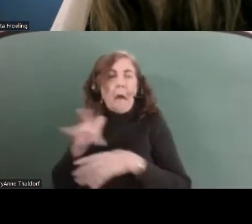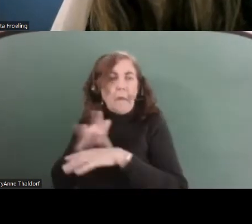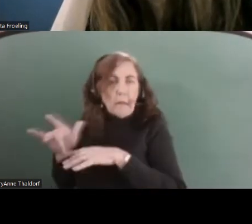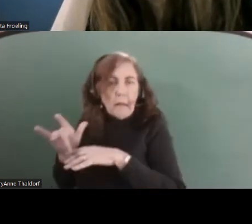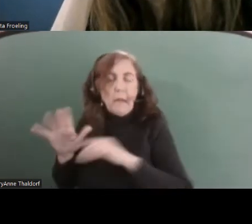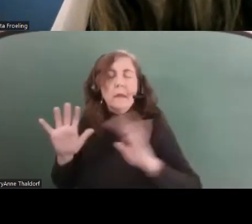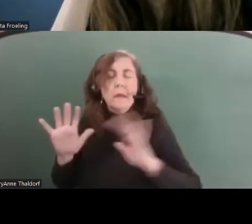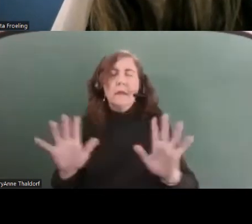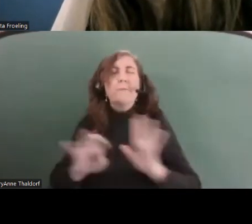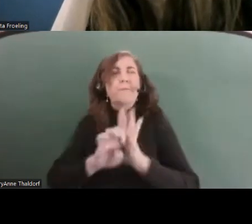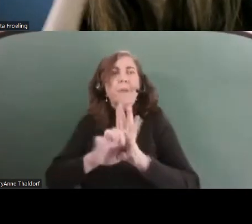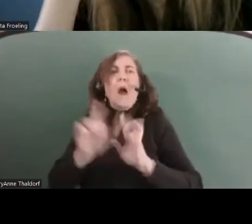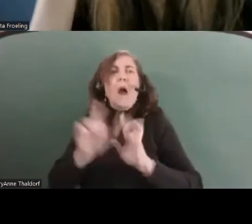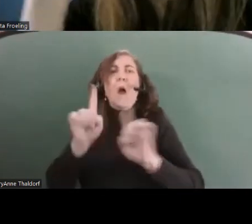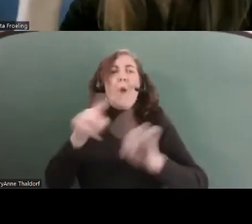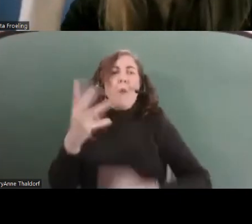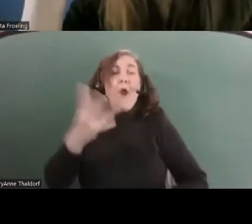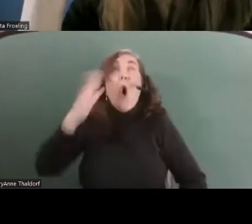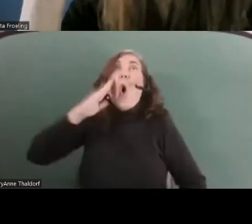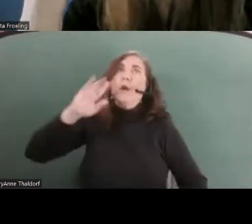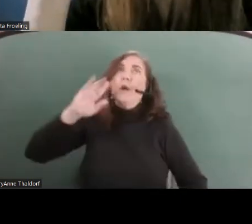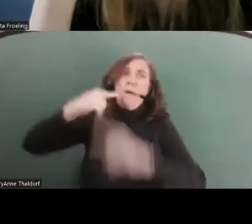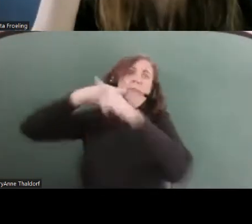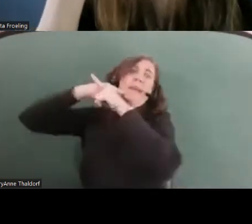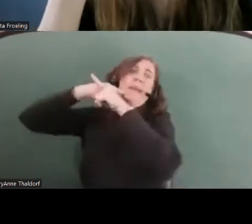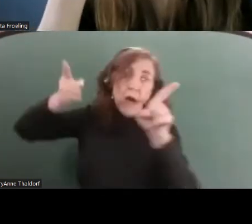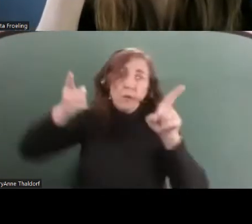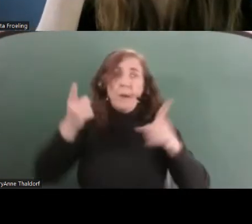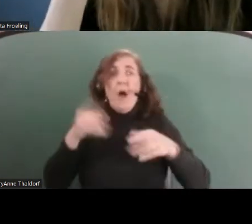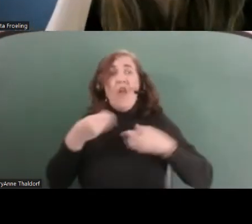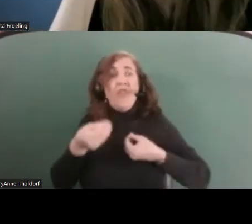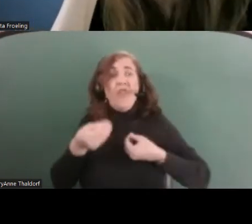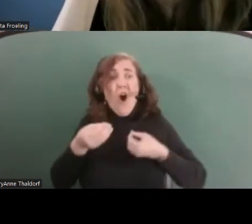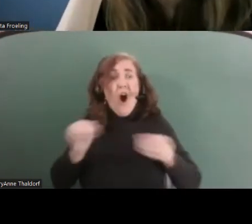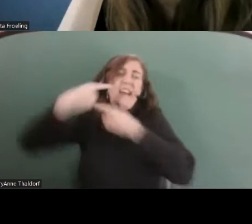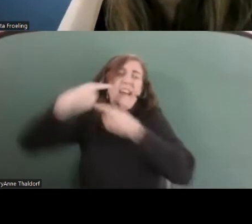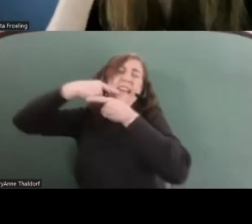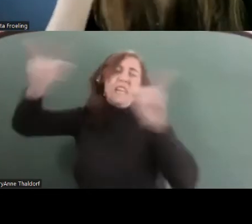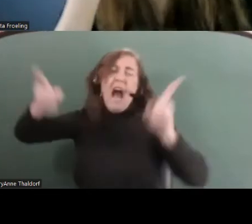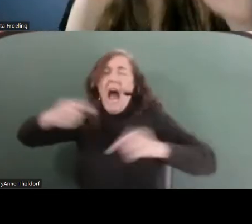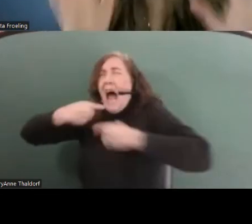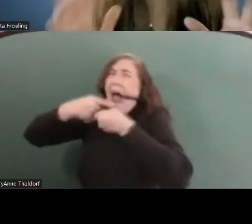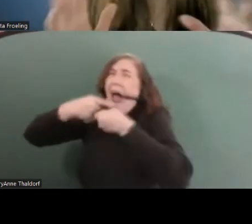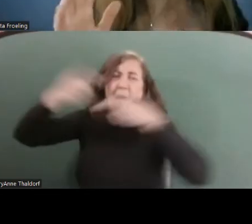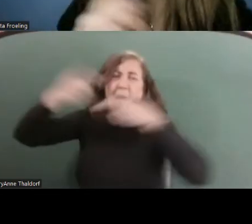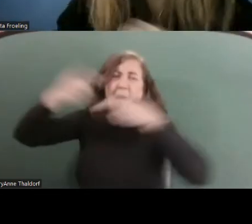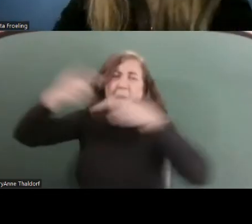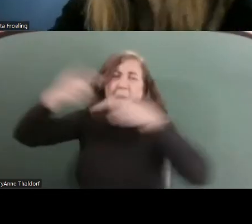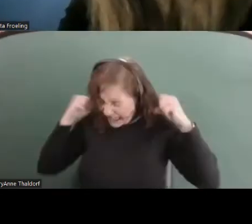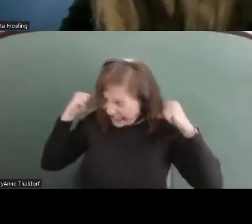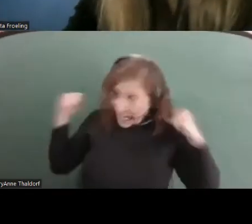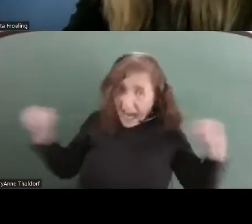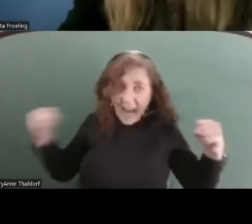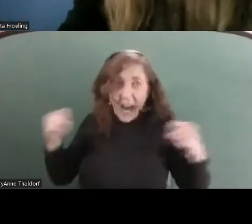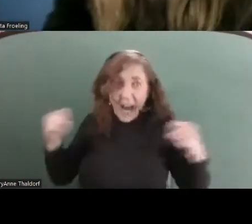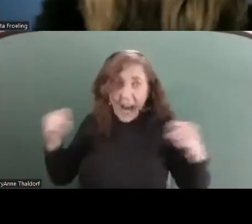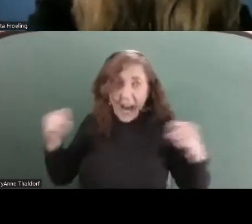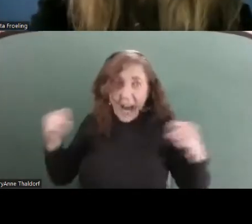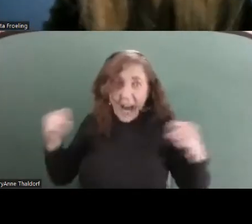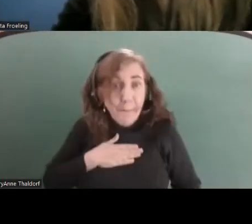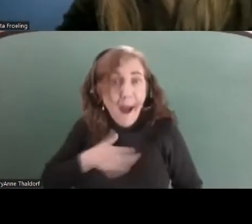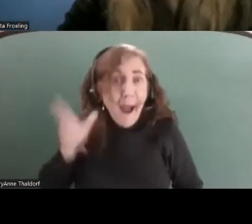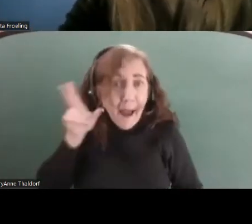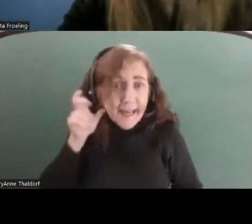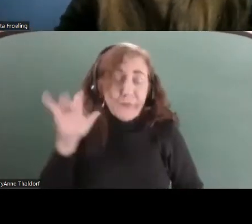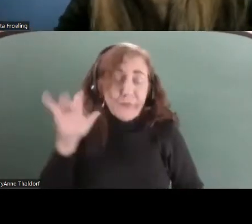is it the intercom? The PA came over, and that thing was so loud. I was just like, it hurt my ears. So that would